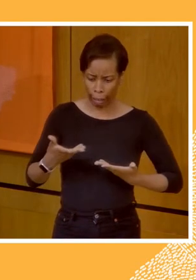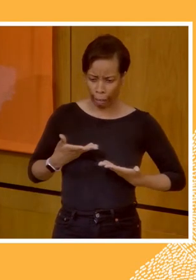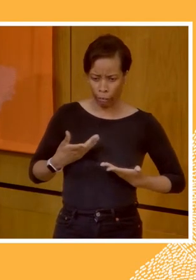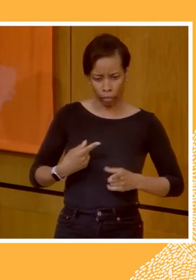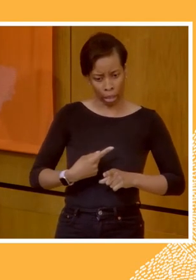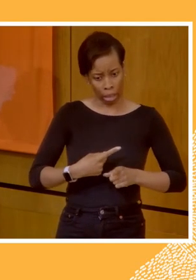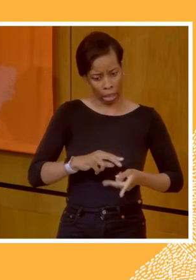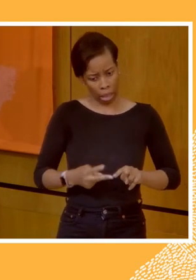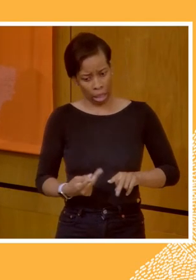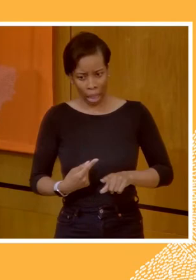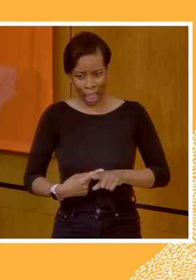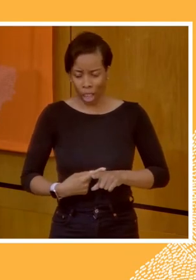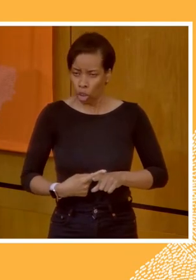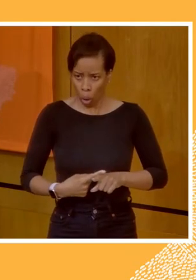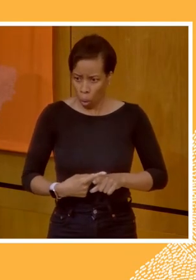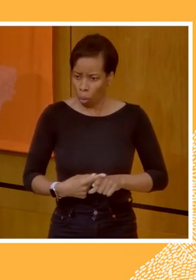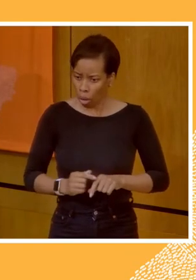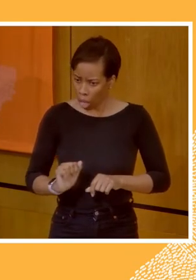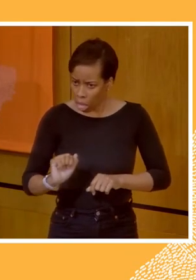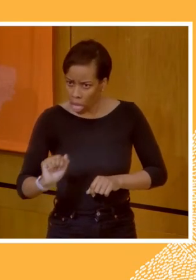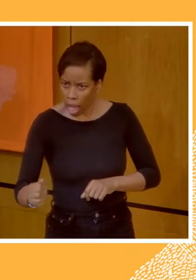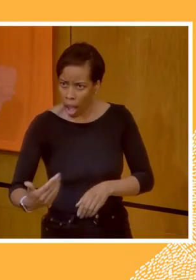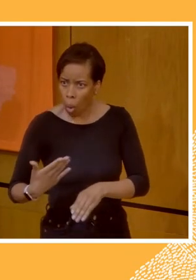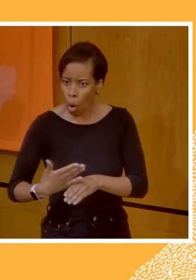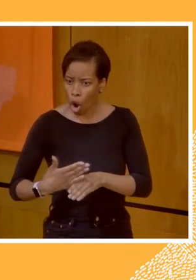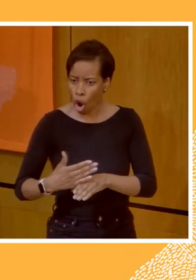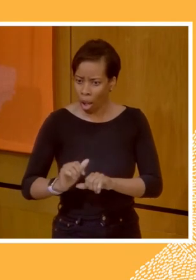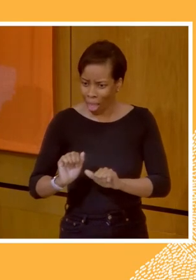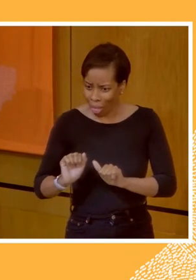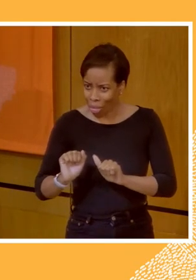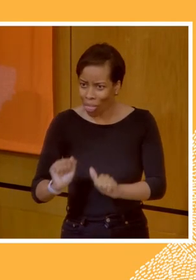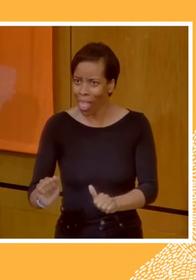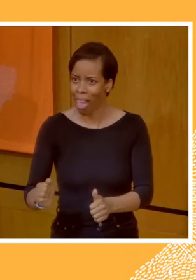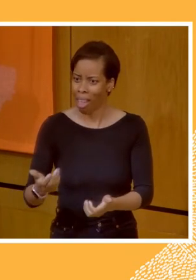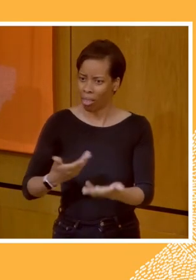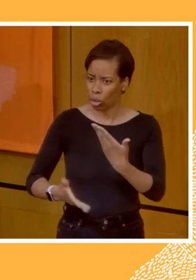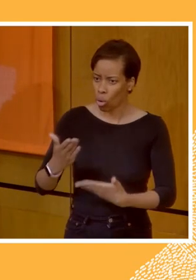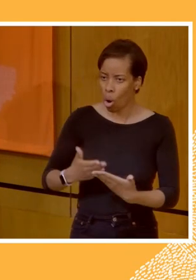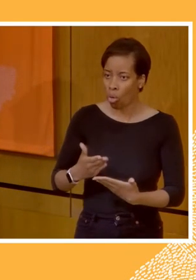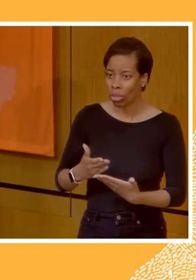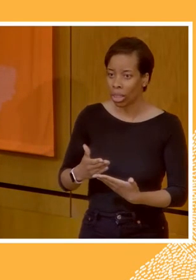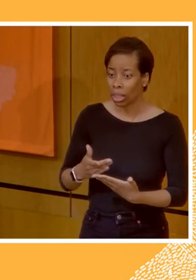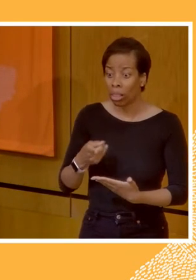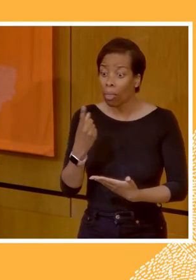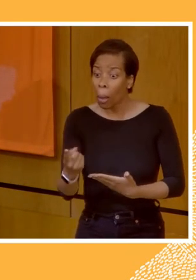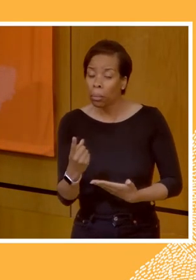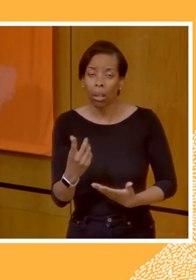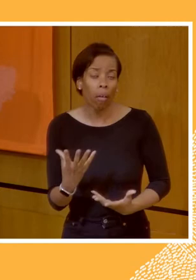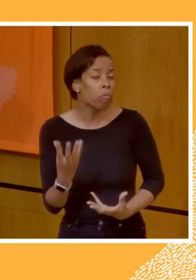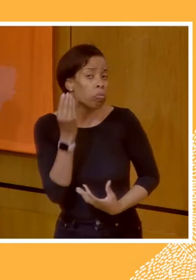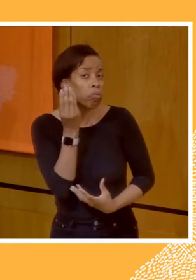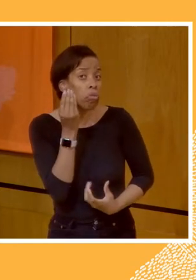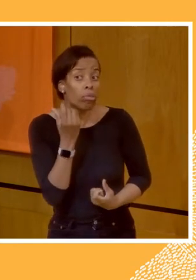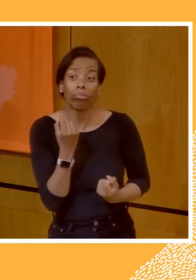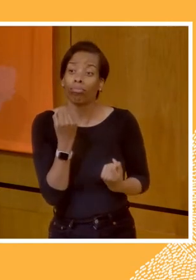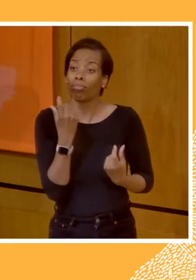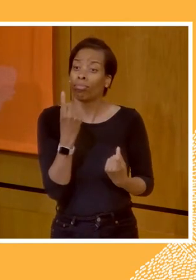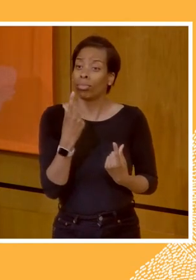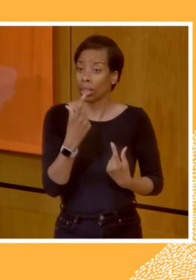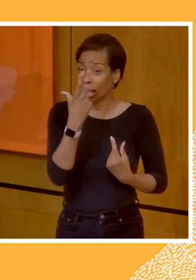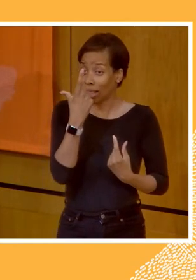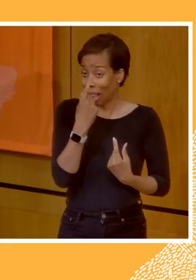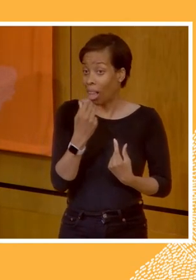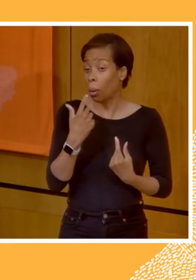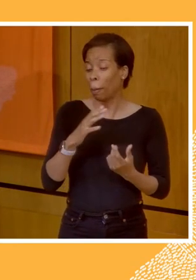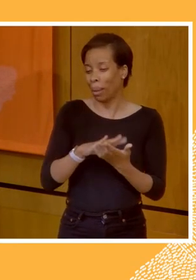So it's been a challenge trying to make three versions every time. But yeah, hugely valuable, I think.